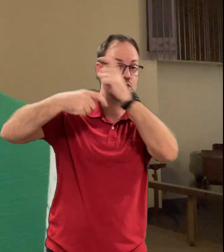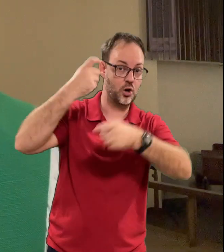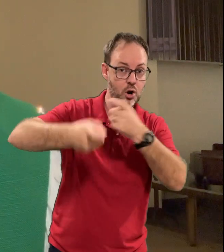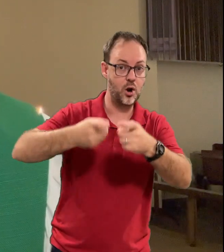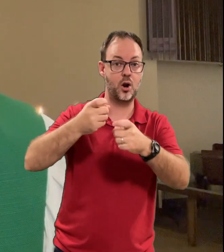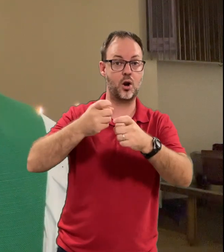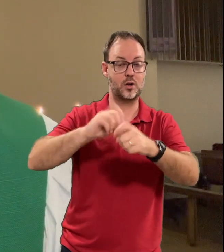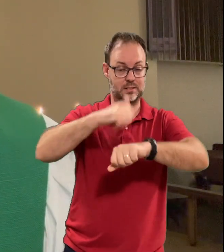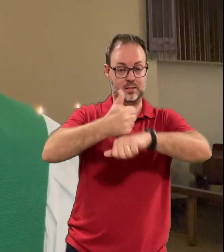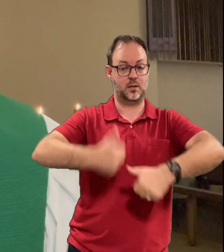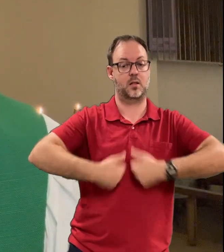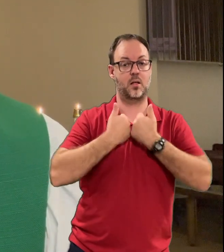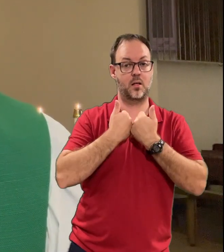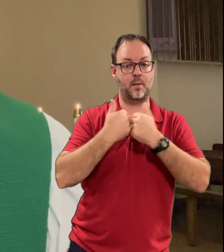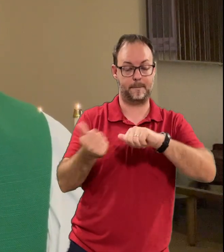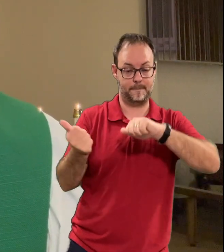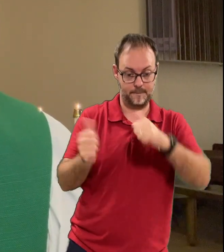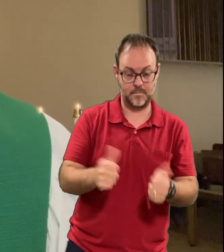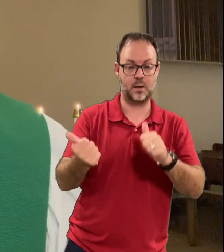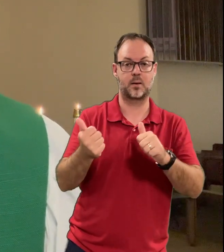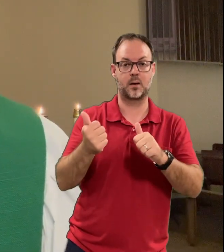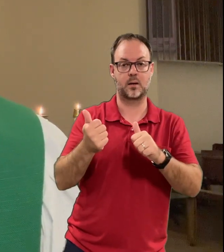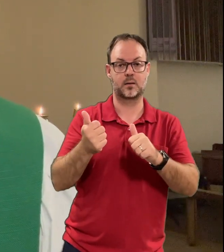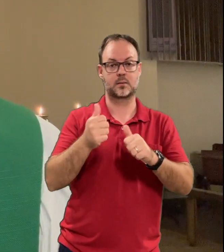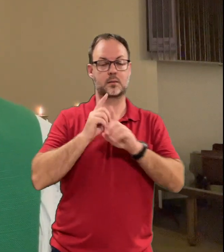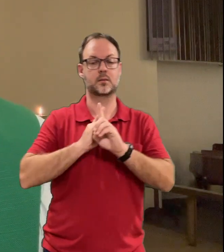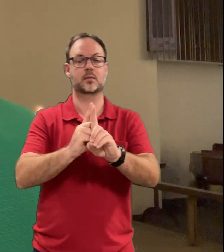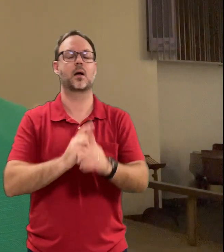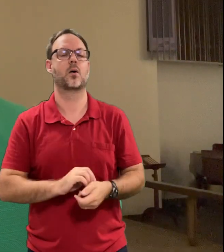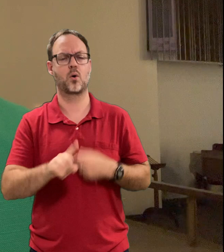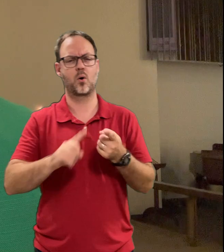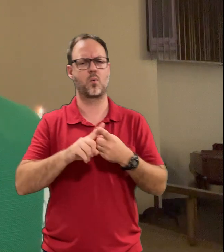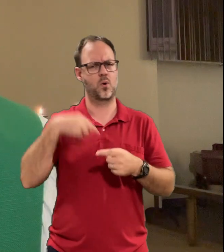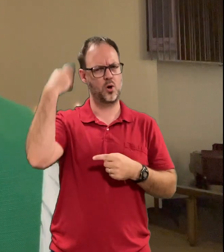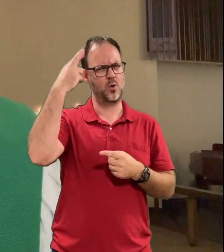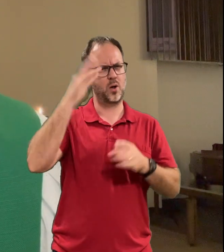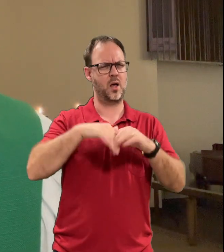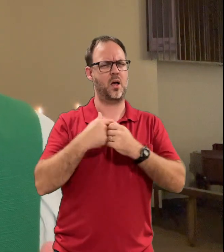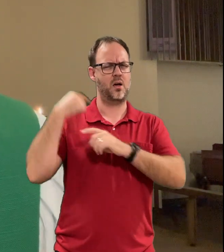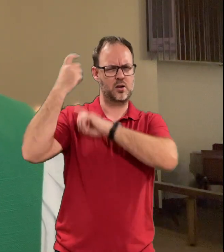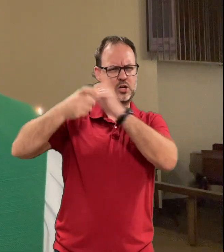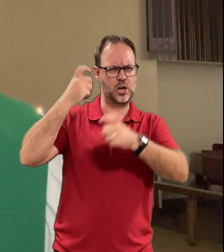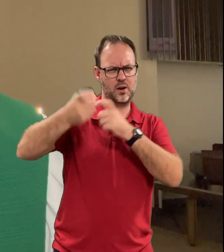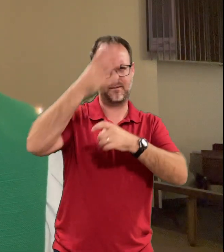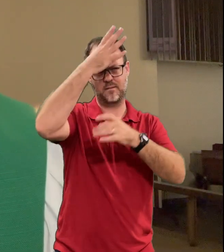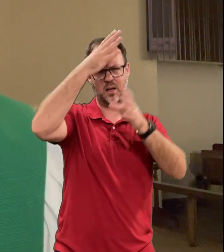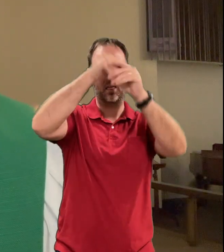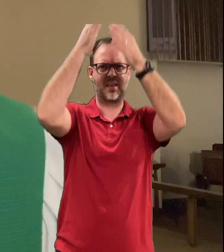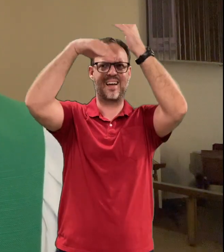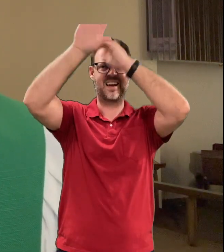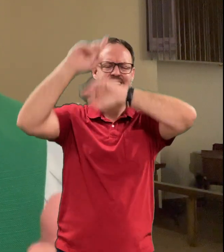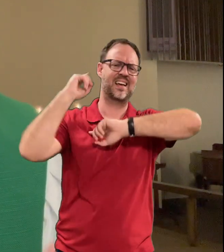Generosity marks the life of a baptized disciple. When you realize how generous the Father